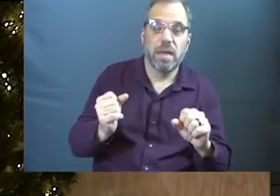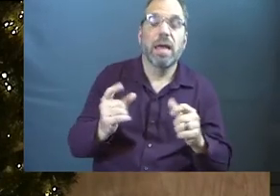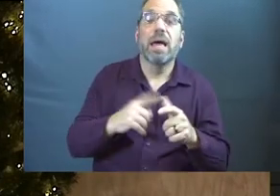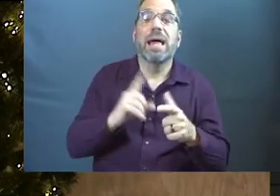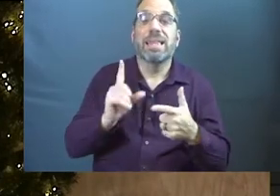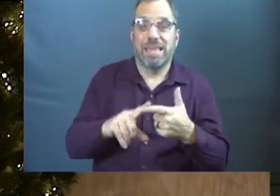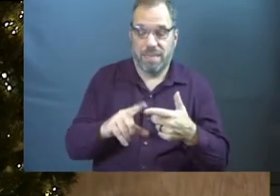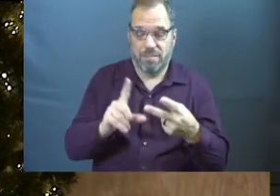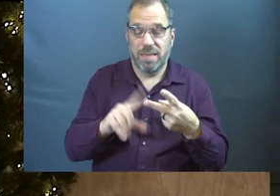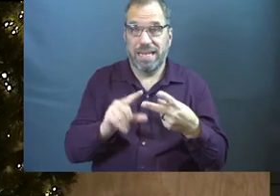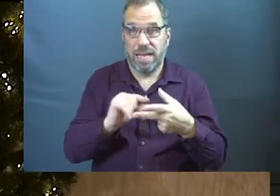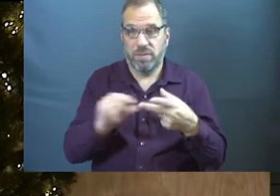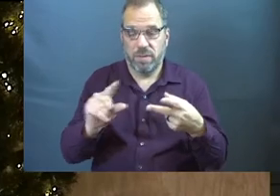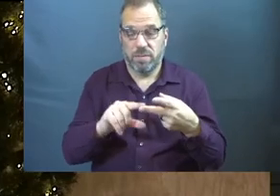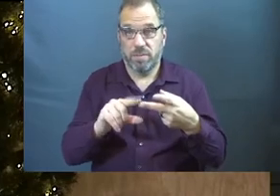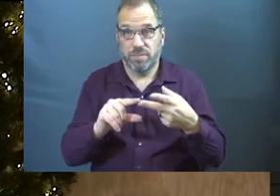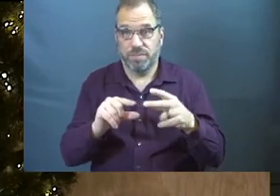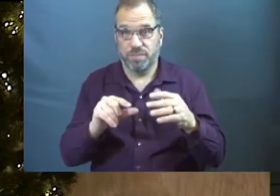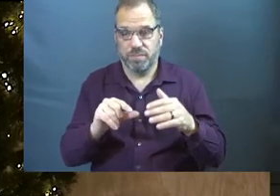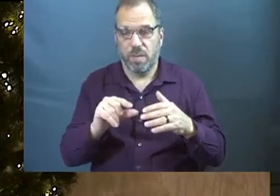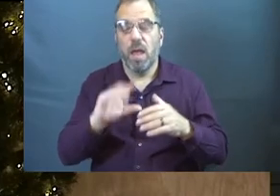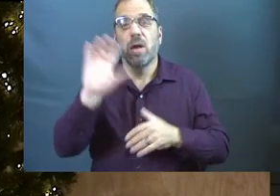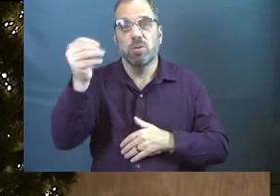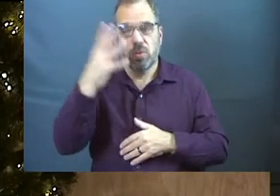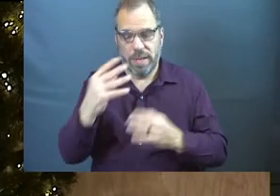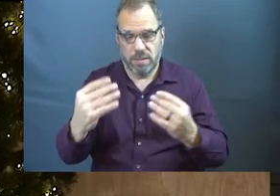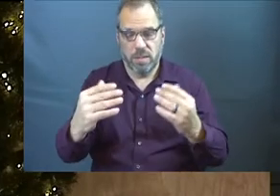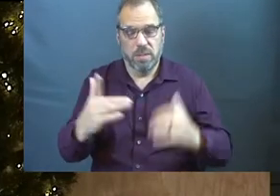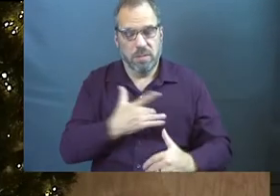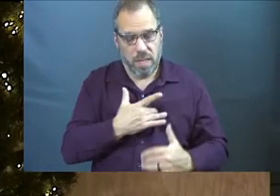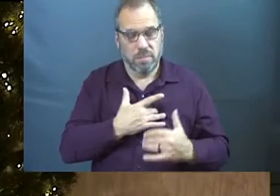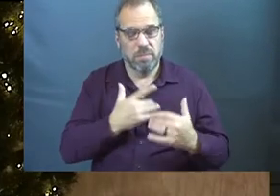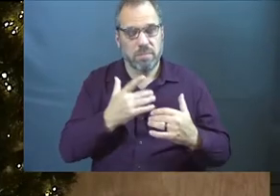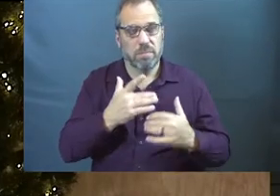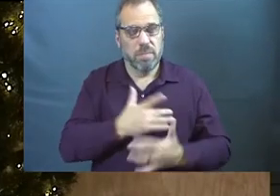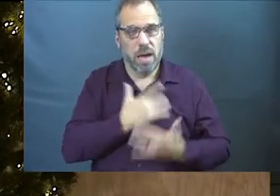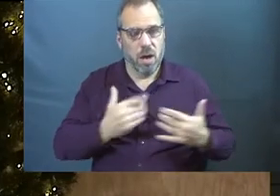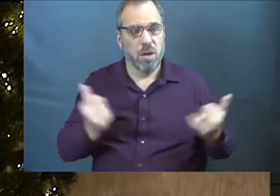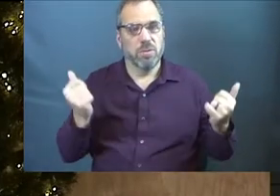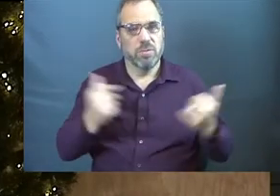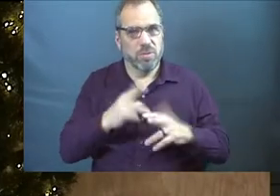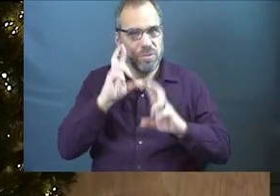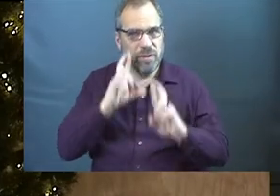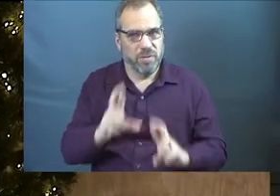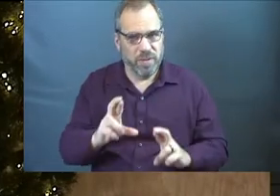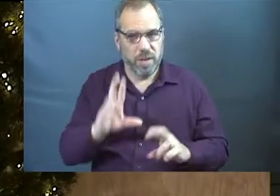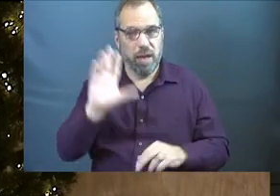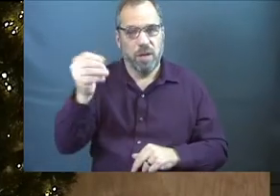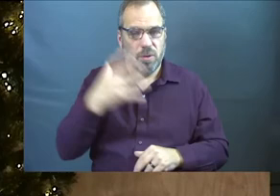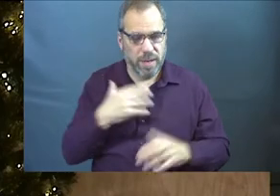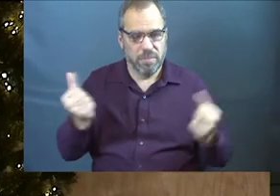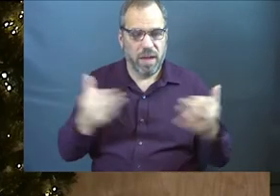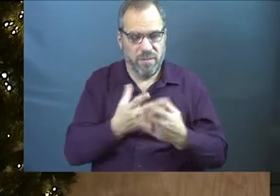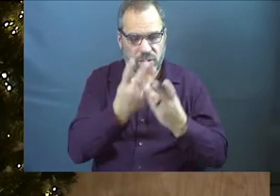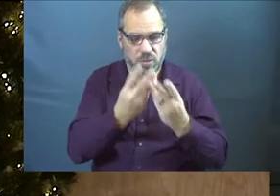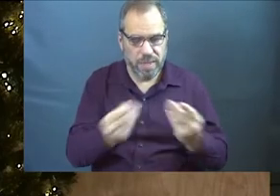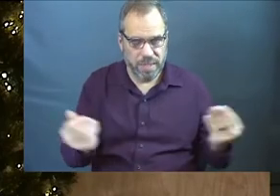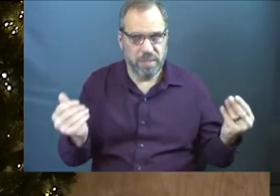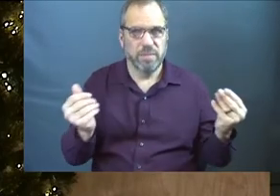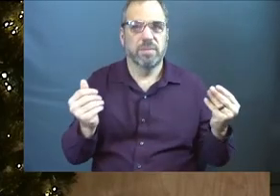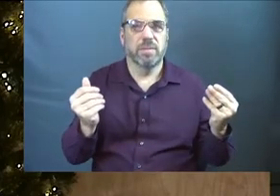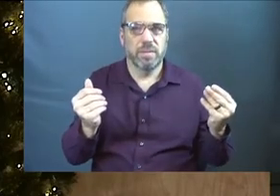And then you get to the next verse. 'Twas grace that taught my heart to fear. And grace, my fears